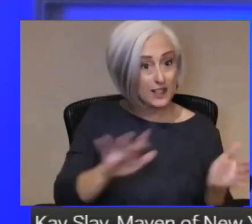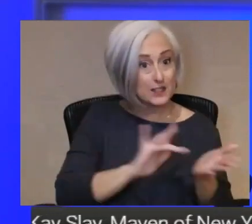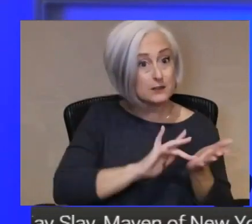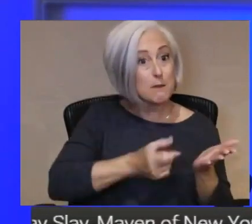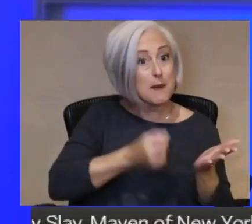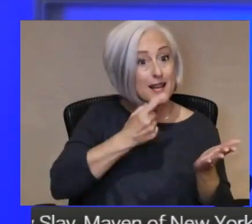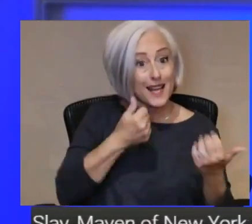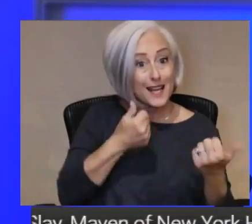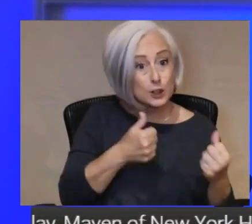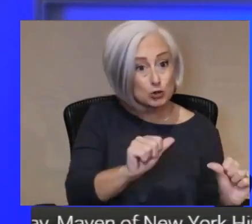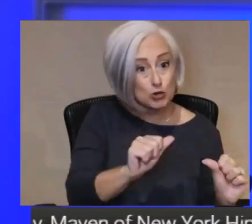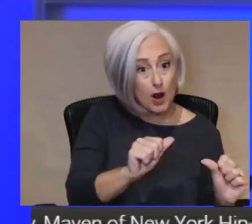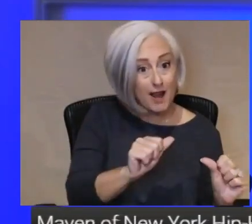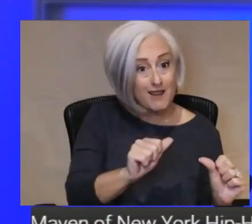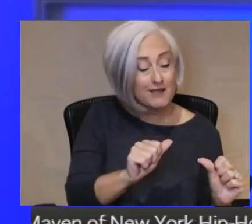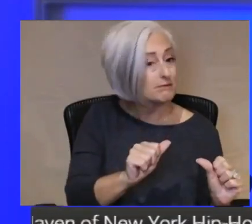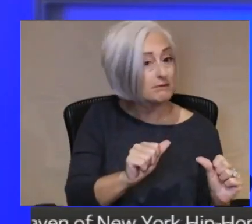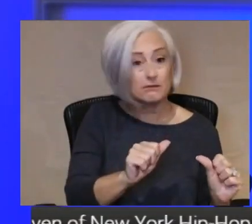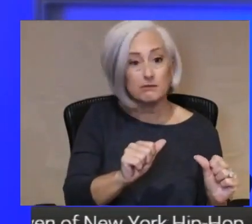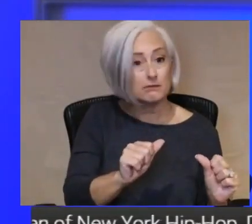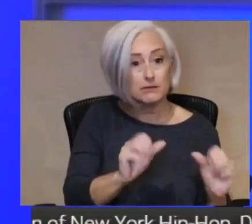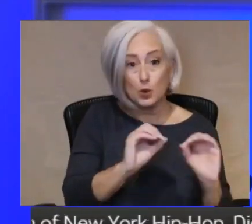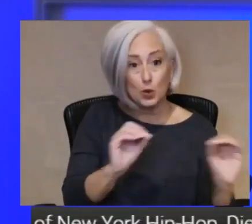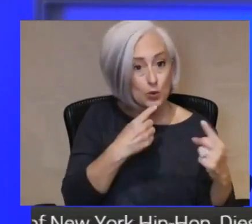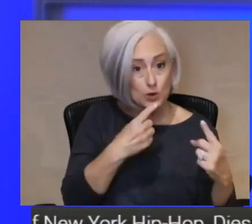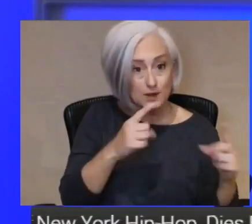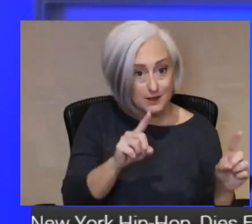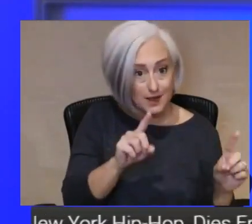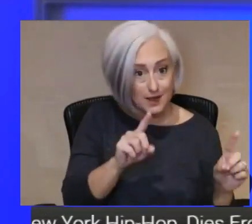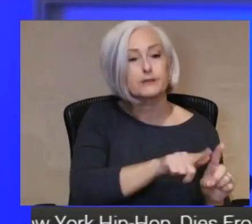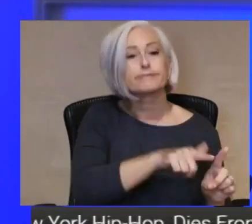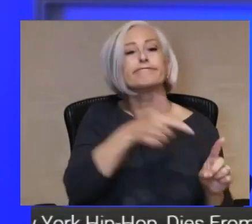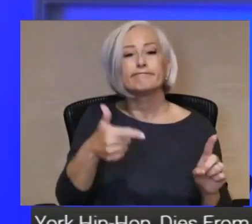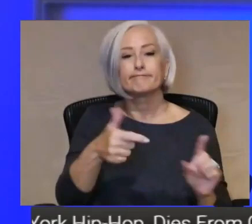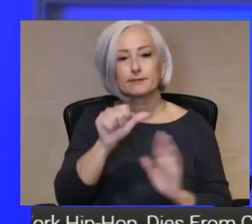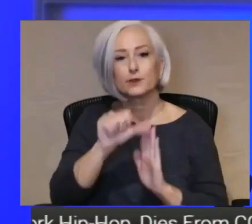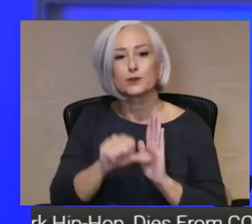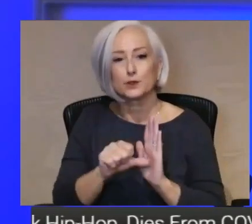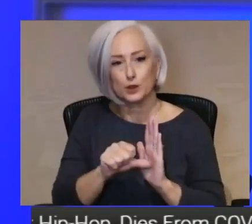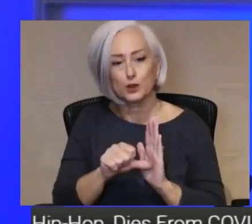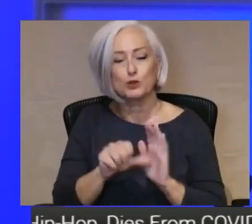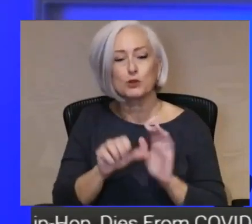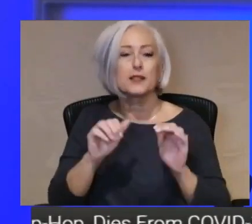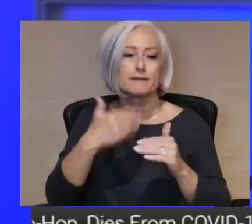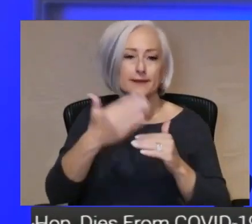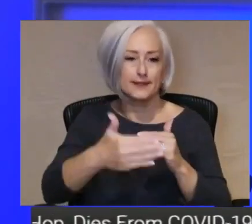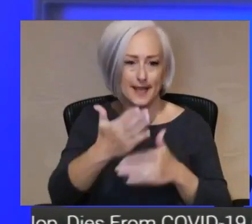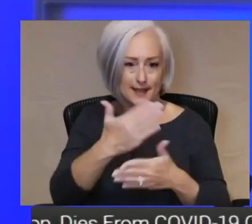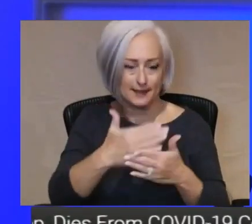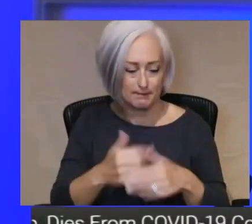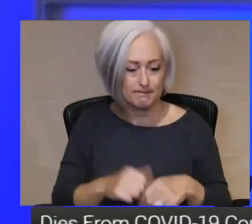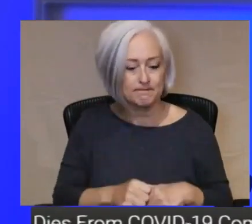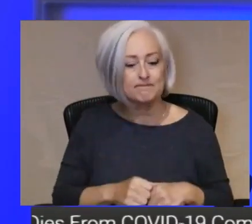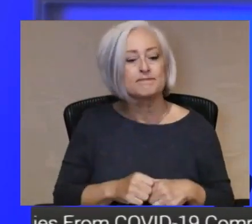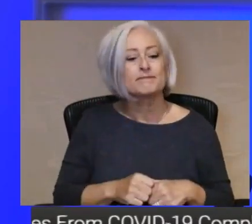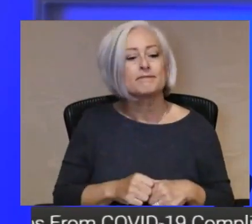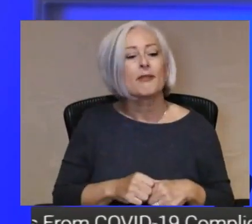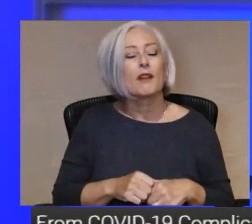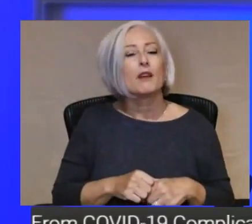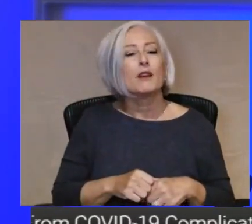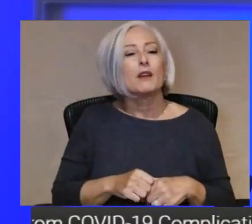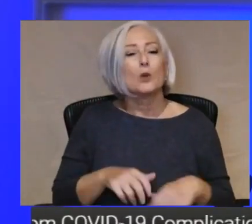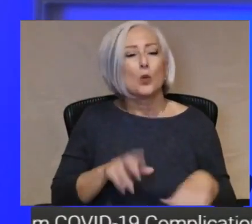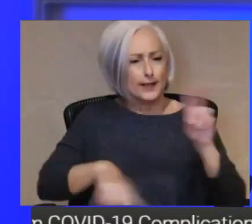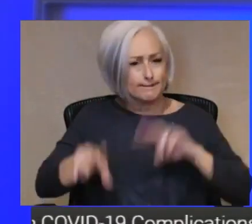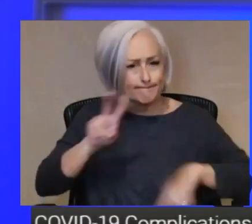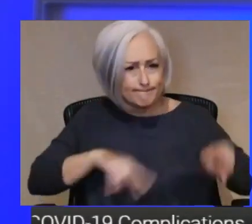medications don't work, then surgery is absolutely, you know, the next step to take. And so we do assessments, and we make sure